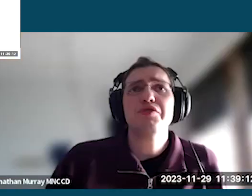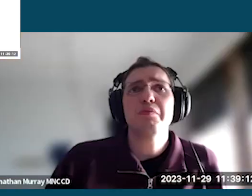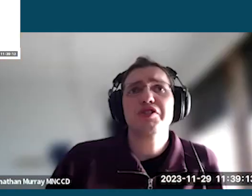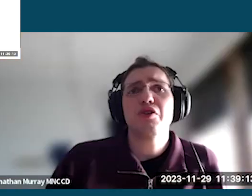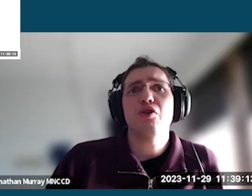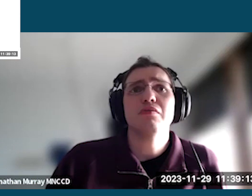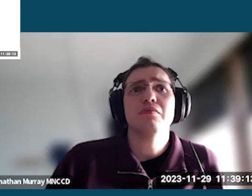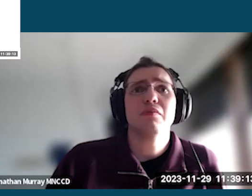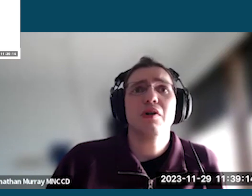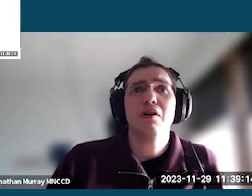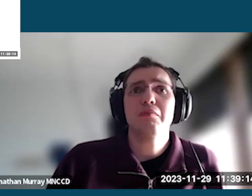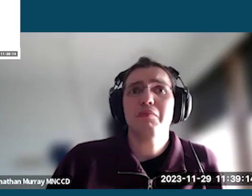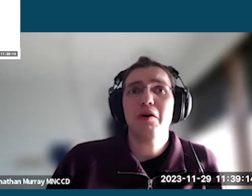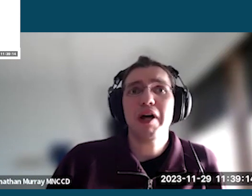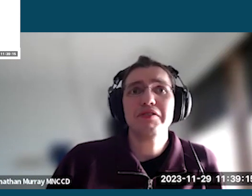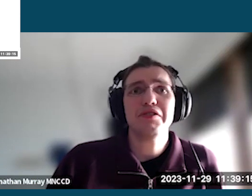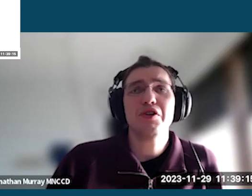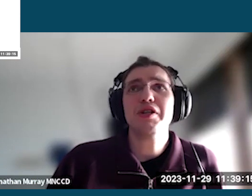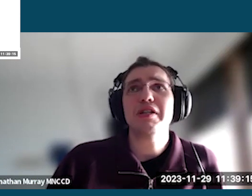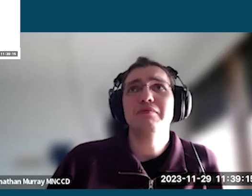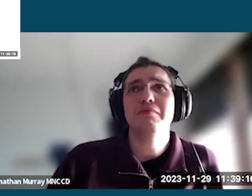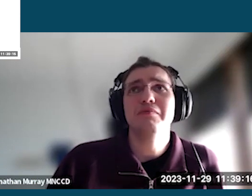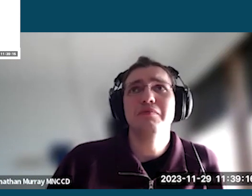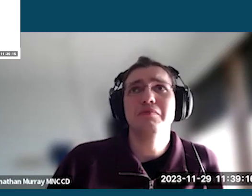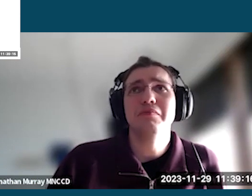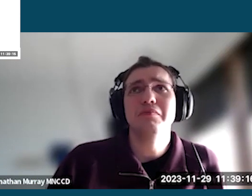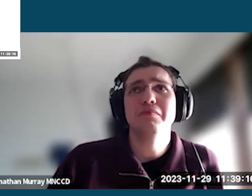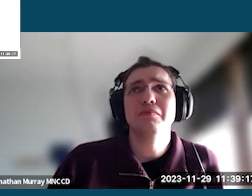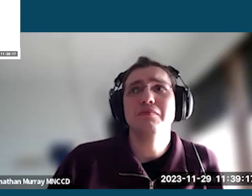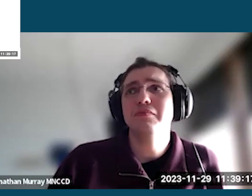Thank you so much, Cole. I'll pass it to Cookie.